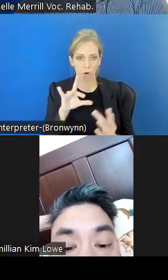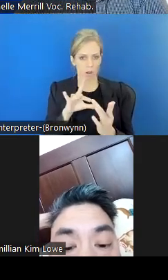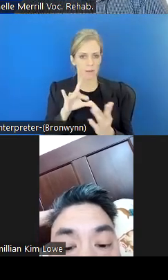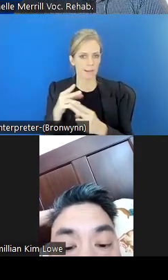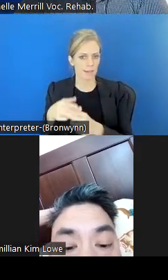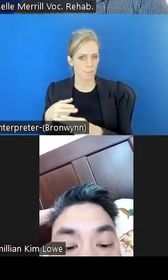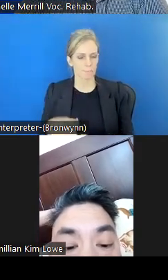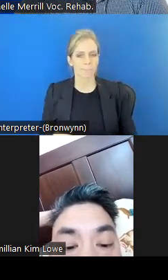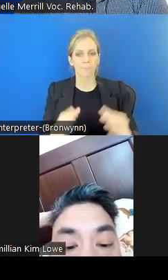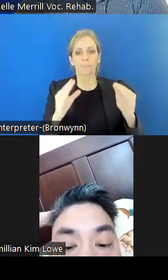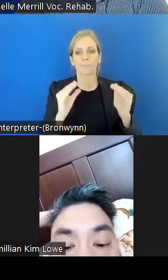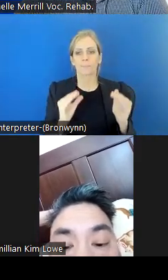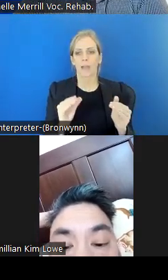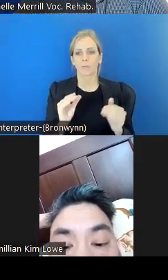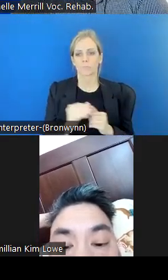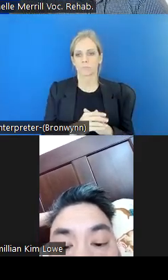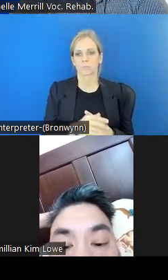Let's go to the next tab.